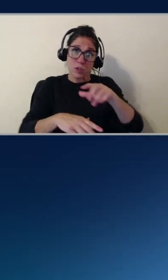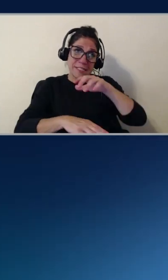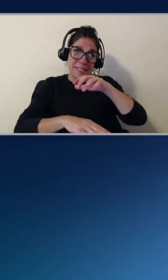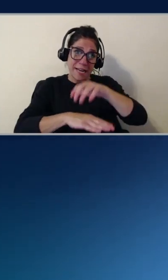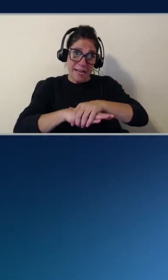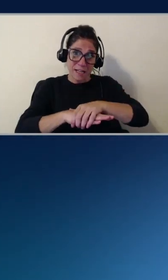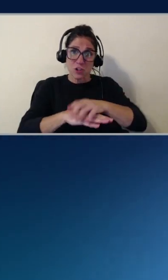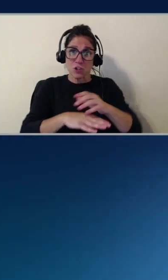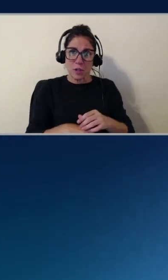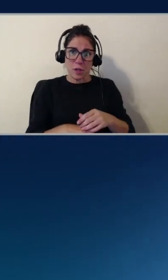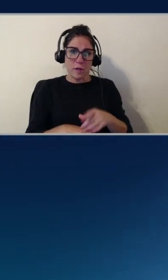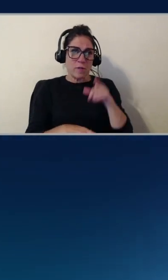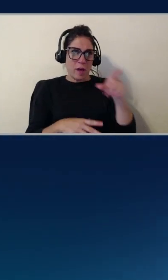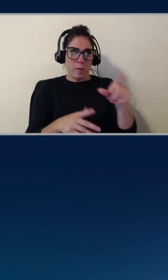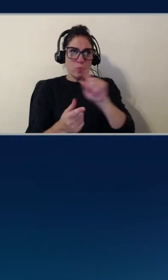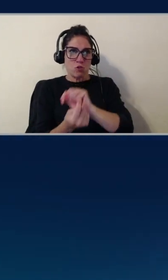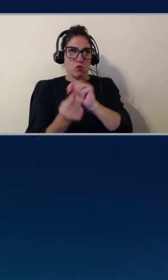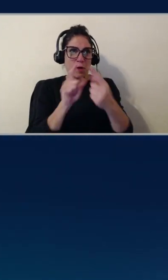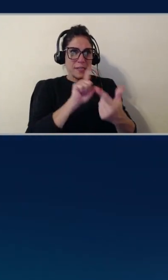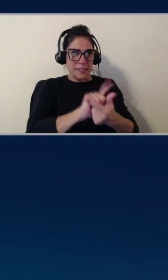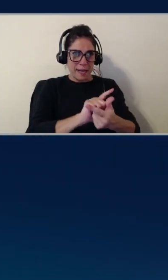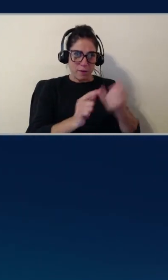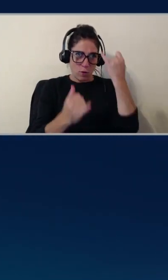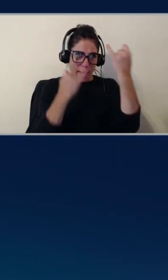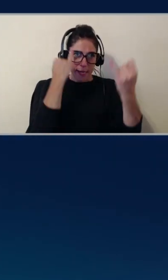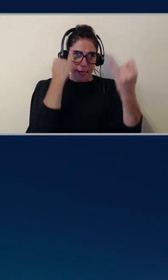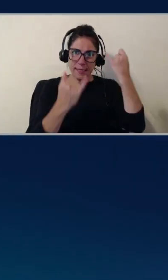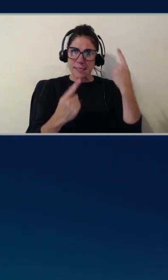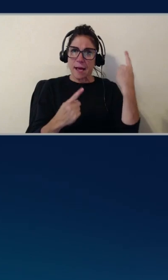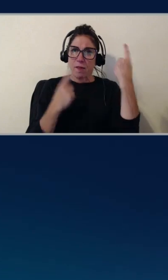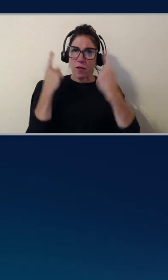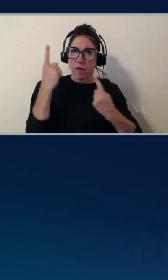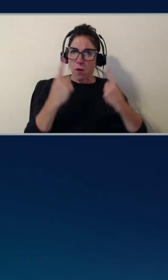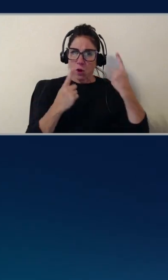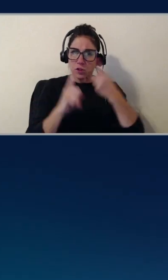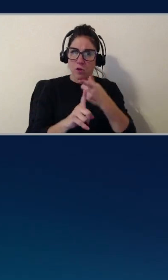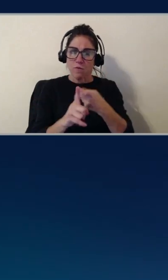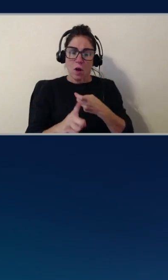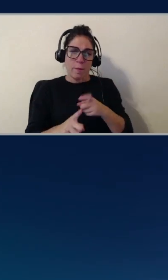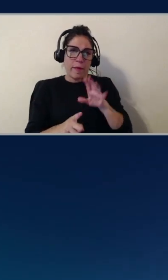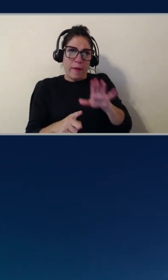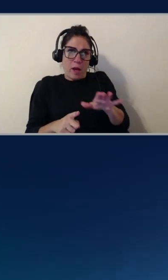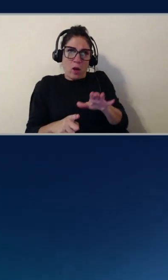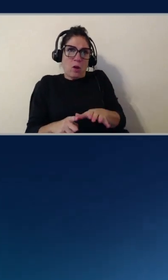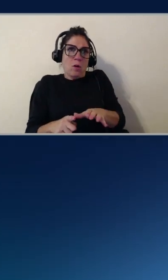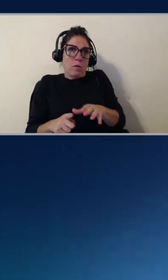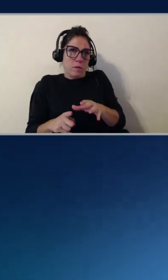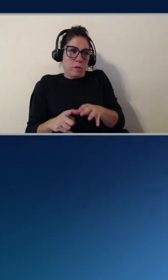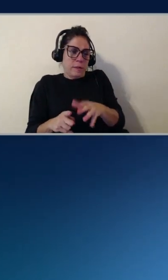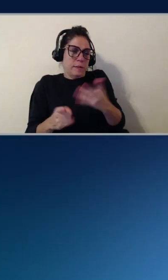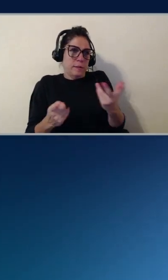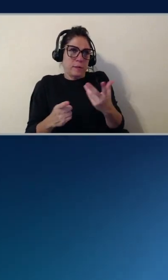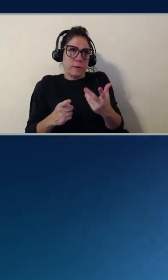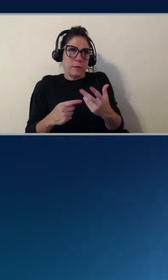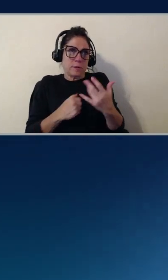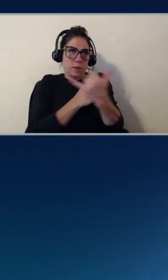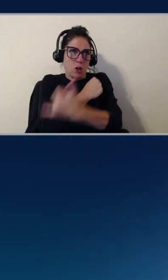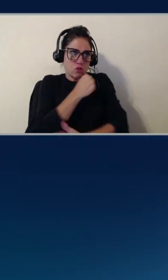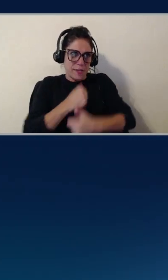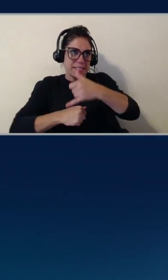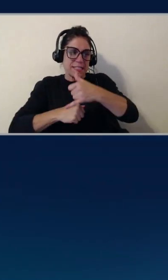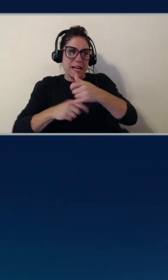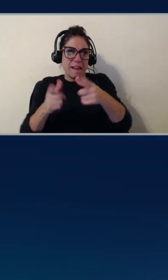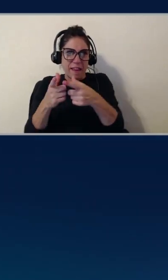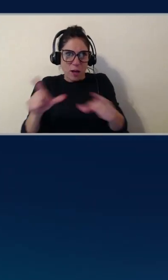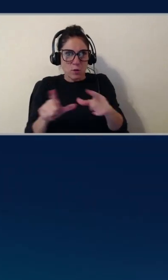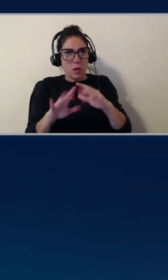then translate their ideas and thoughts from their native language, where they can best express that, into kind